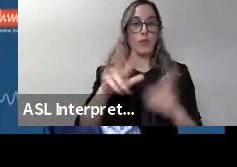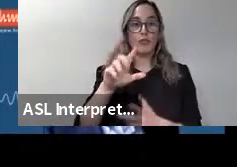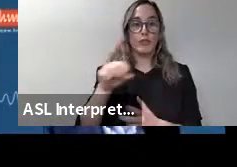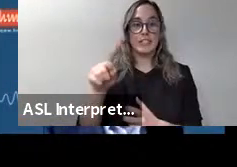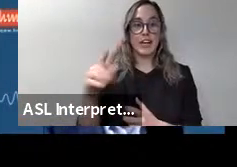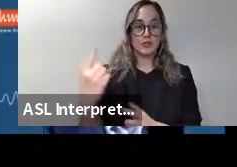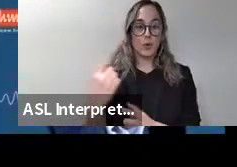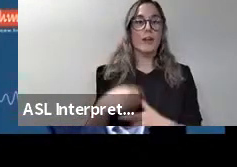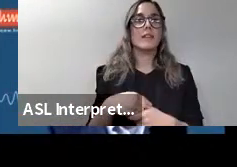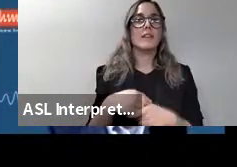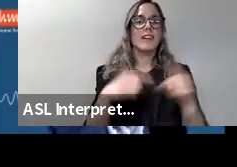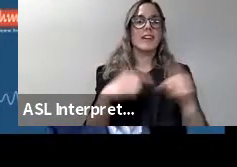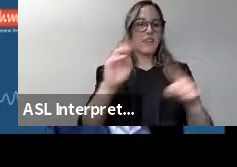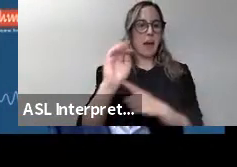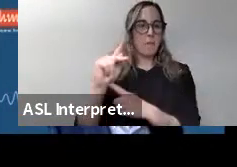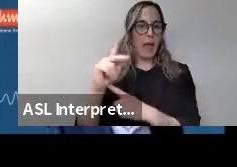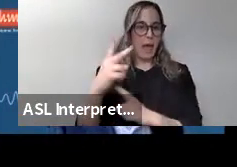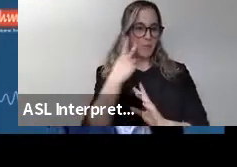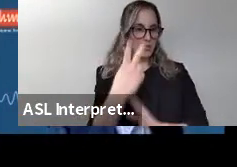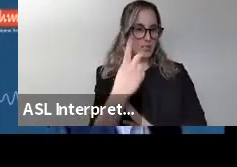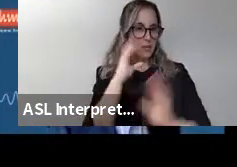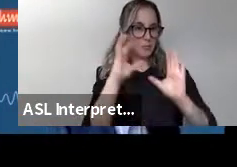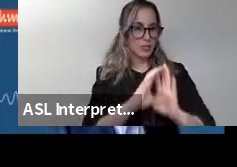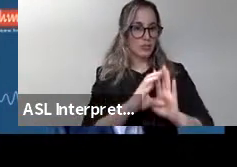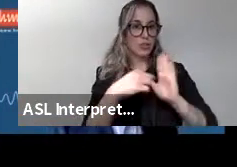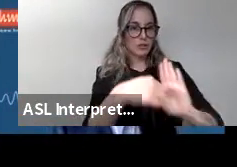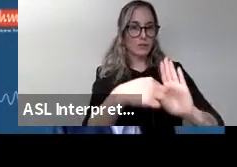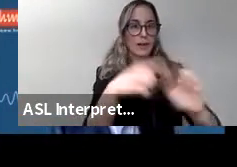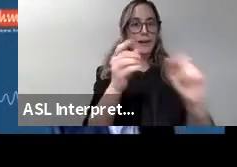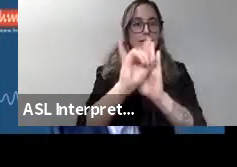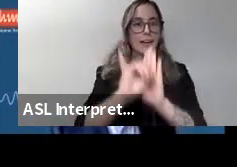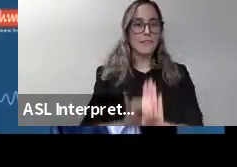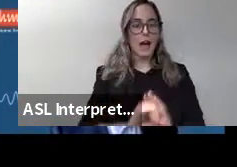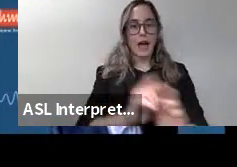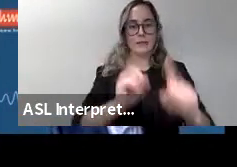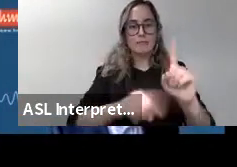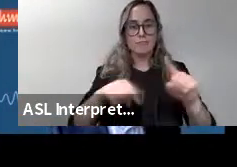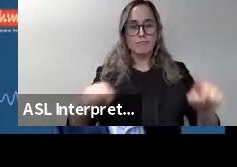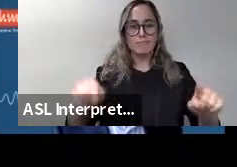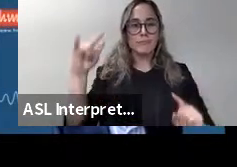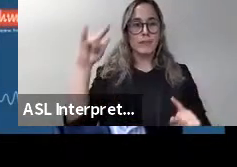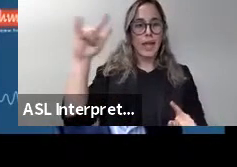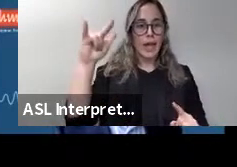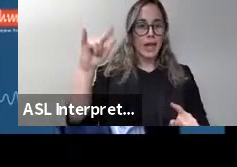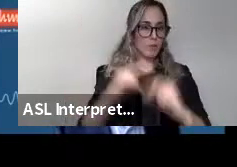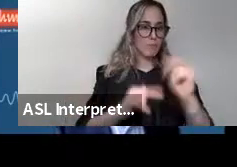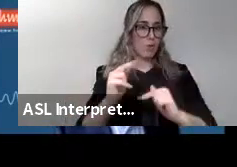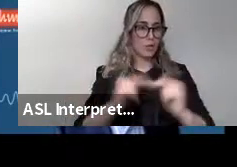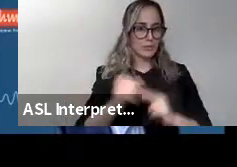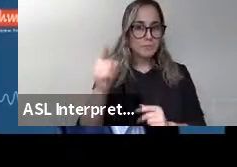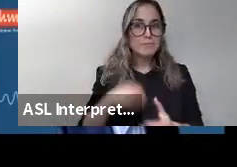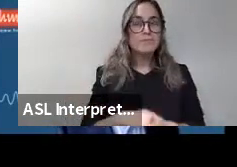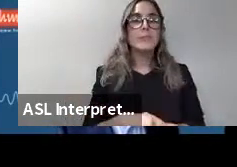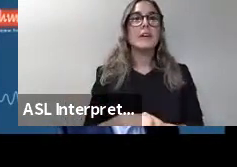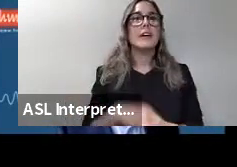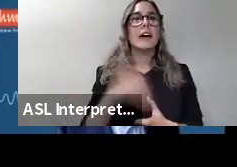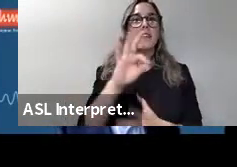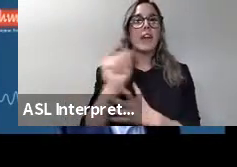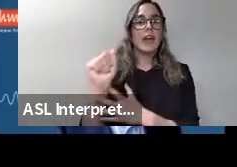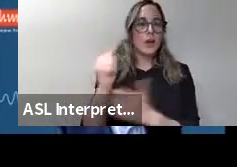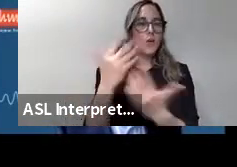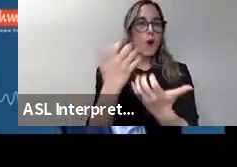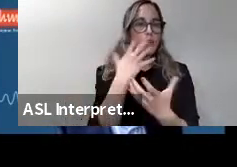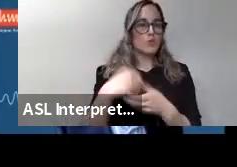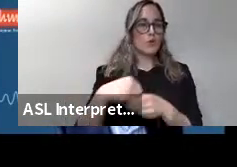95 potentially eligible airports. Due to the relatively high numbers of aircraft flight operations, the FAA directed the team to include three